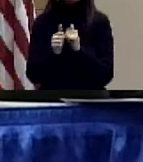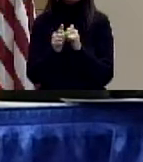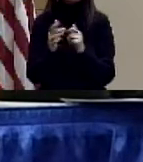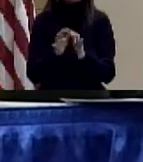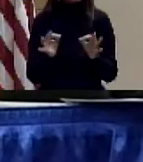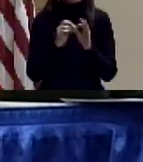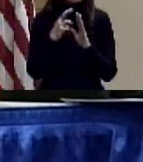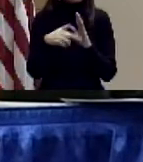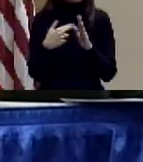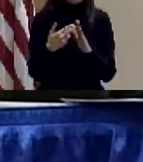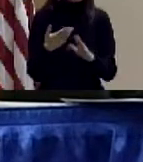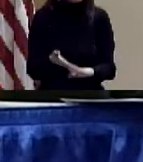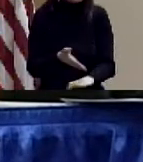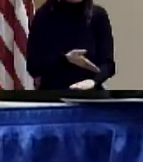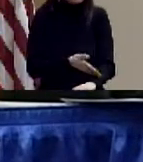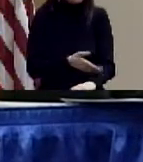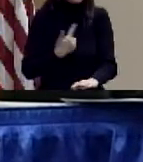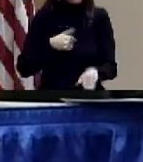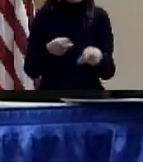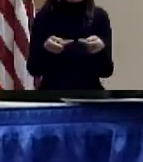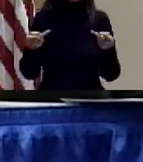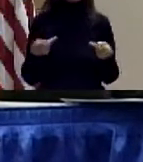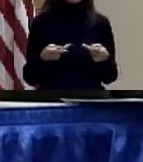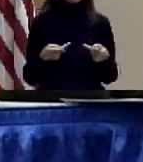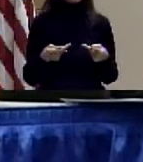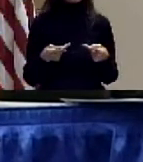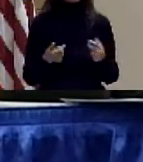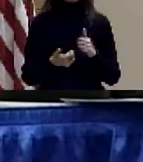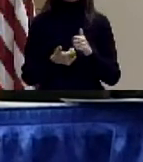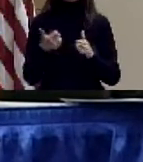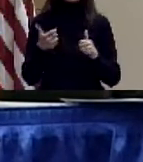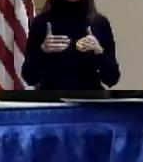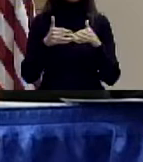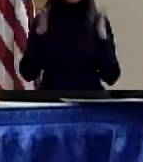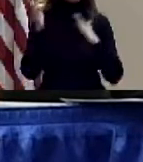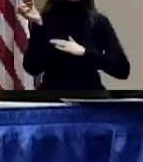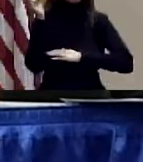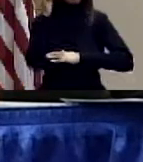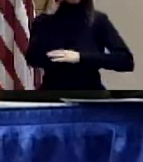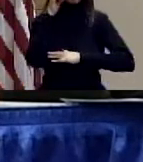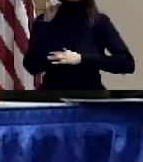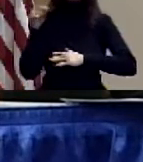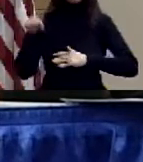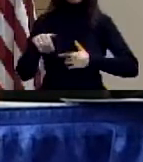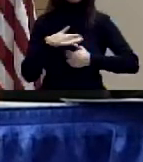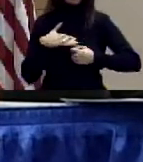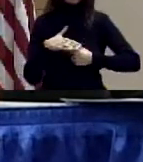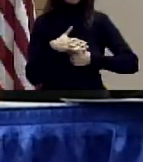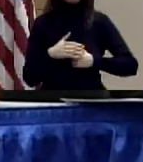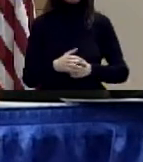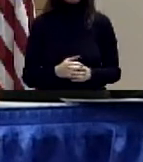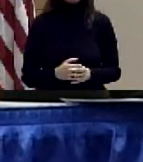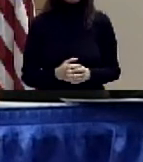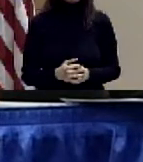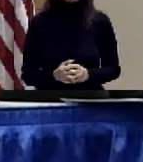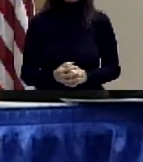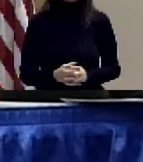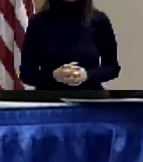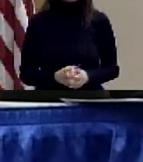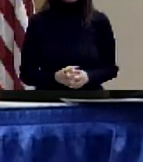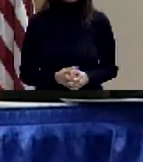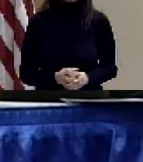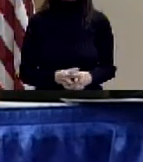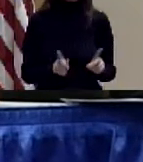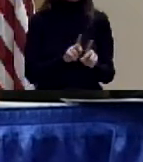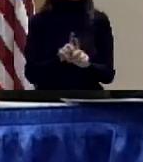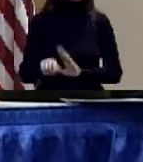enhancing, improving our position as the most open government in this area. We also take